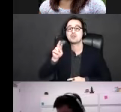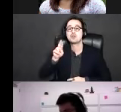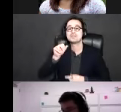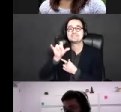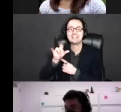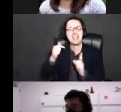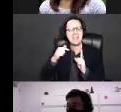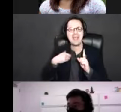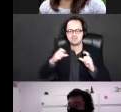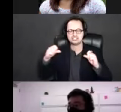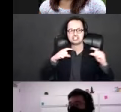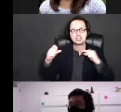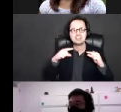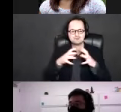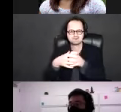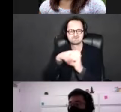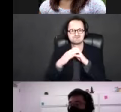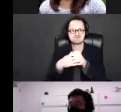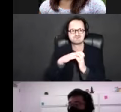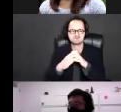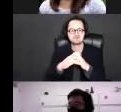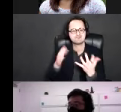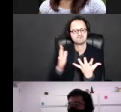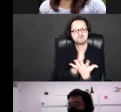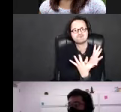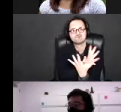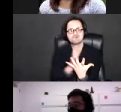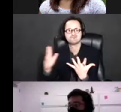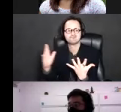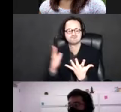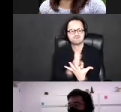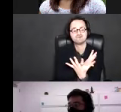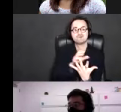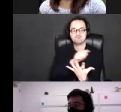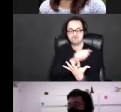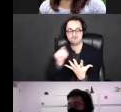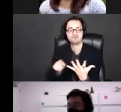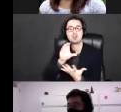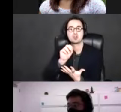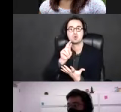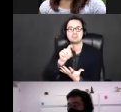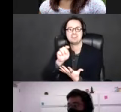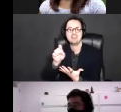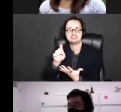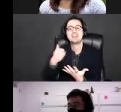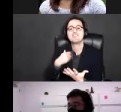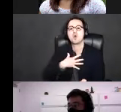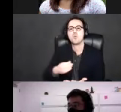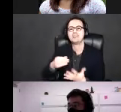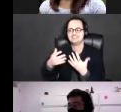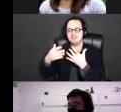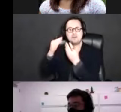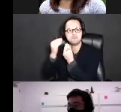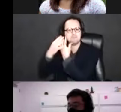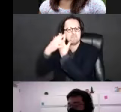requires information flowing from back to front across much of the cortex. The white matter pathways, or the bundles of axons